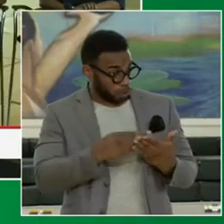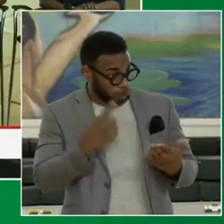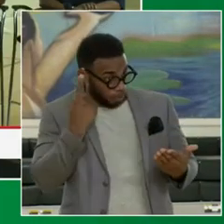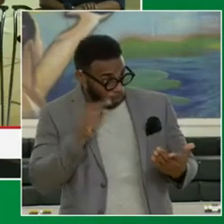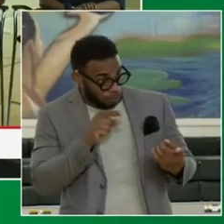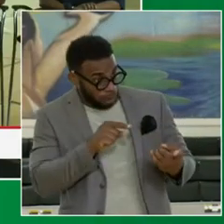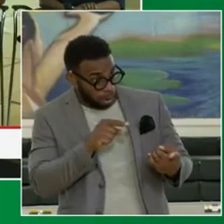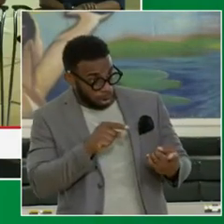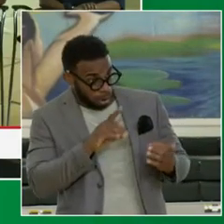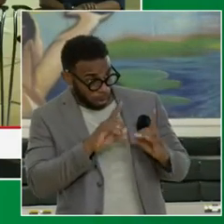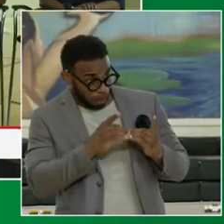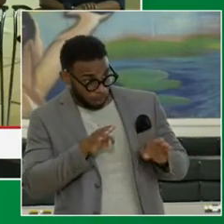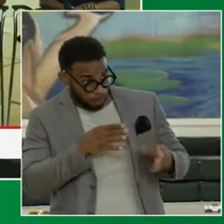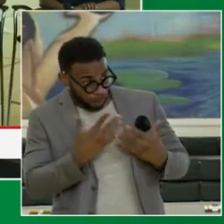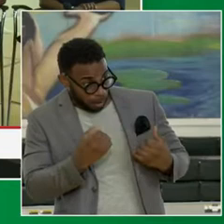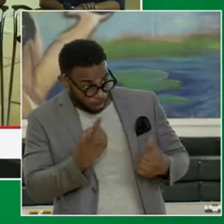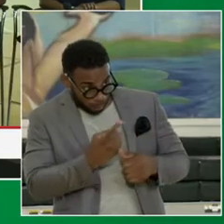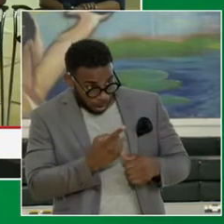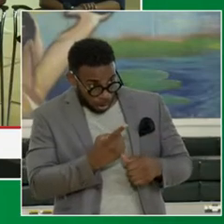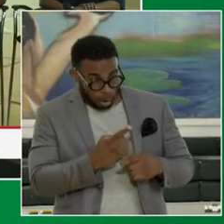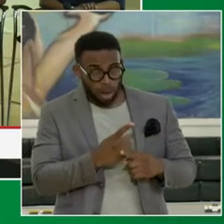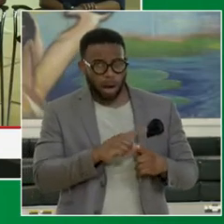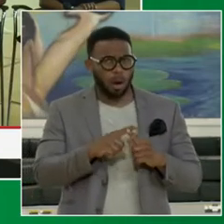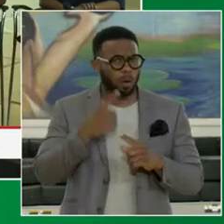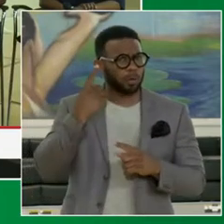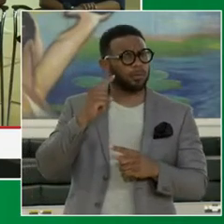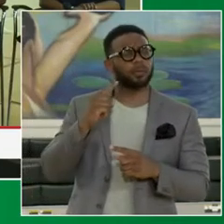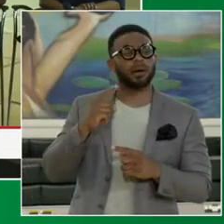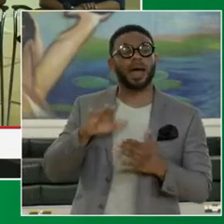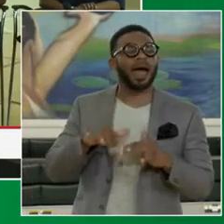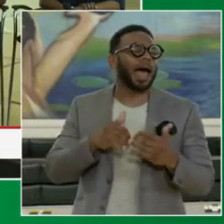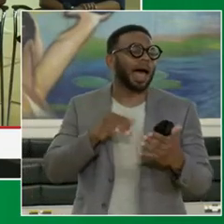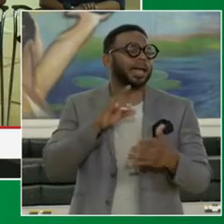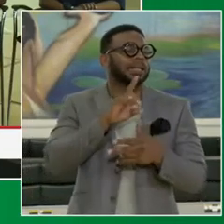for Department of Behavioral Health, or are those also for,